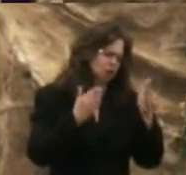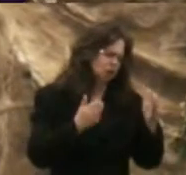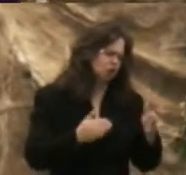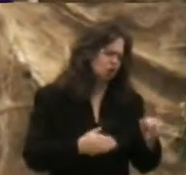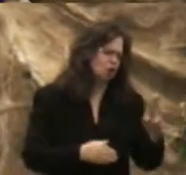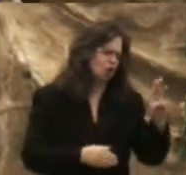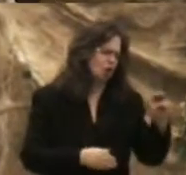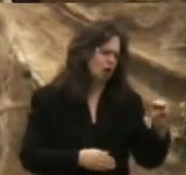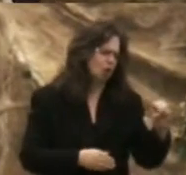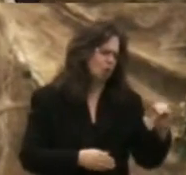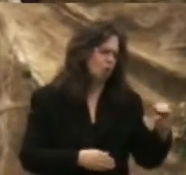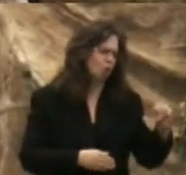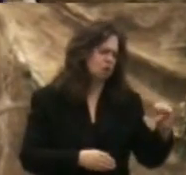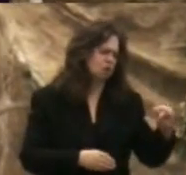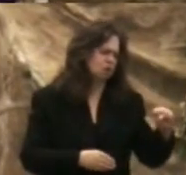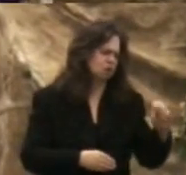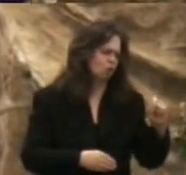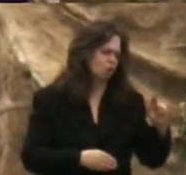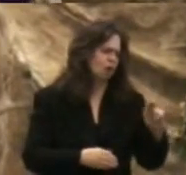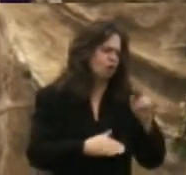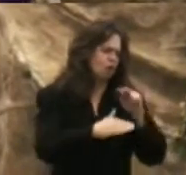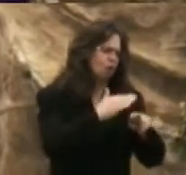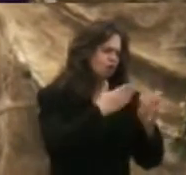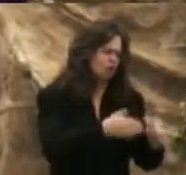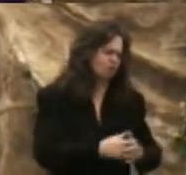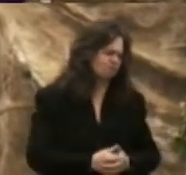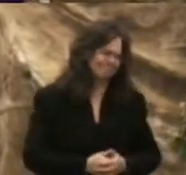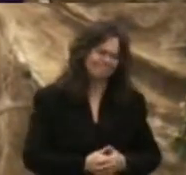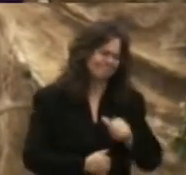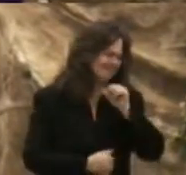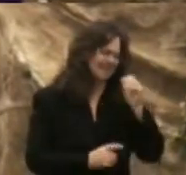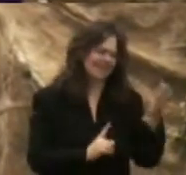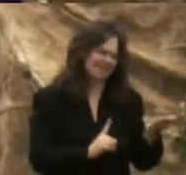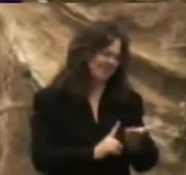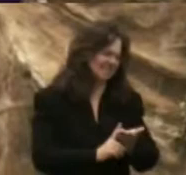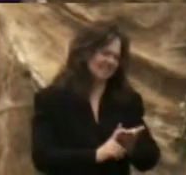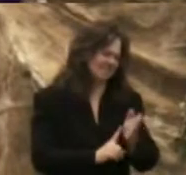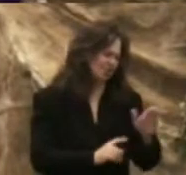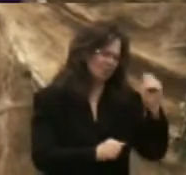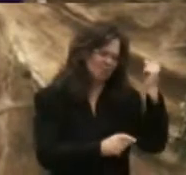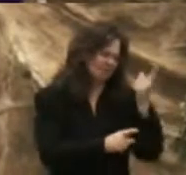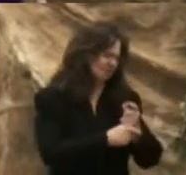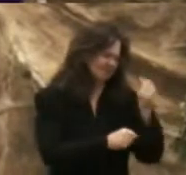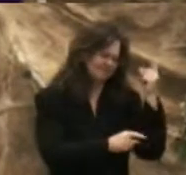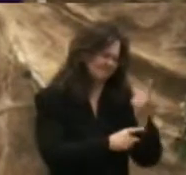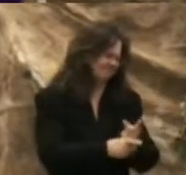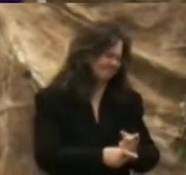neither will they be convinced, even if someone rises from the dead."